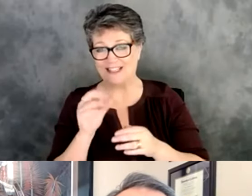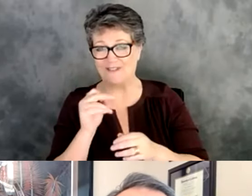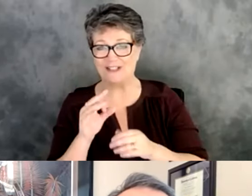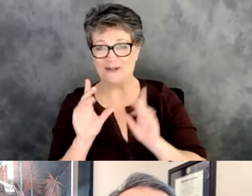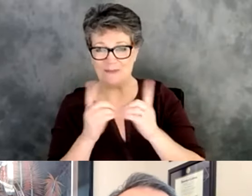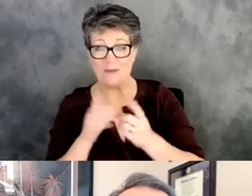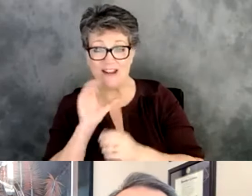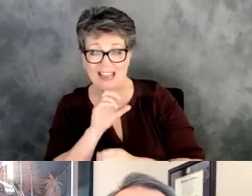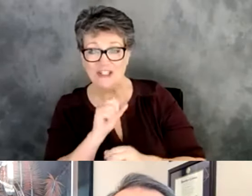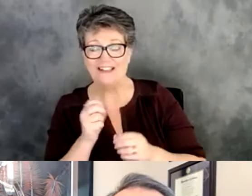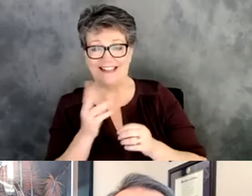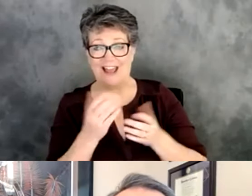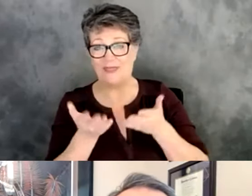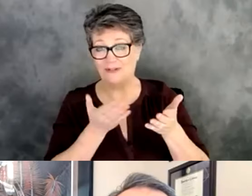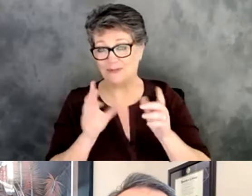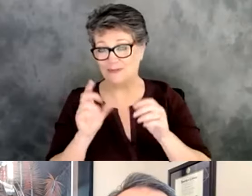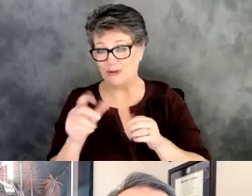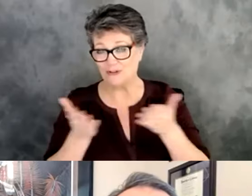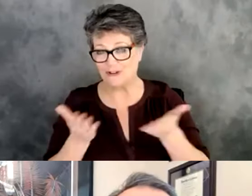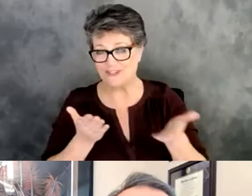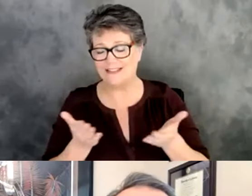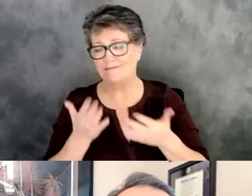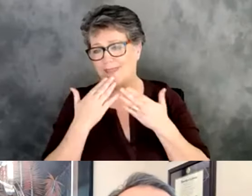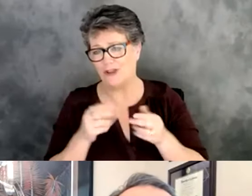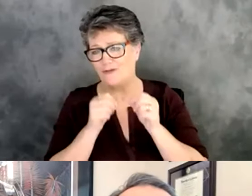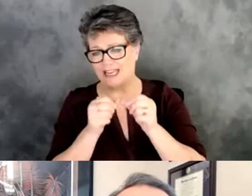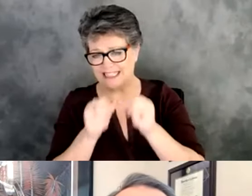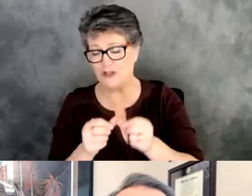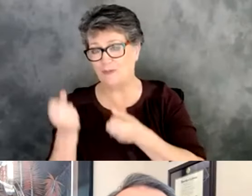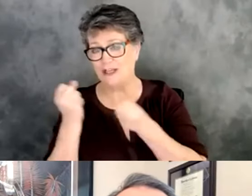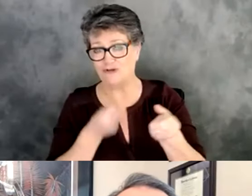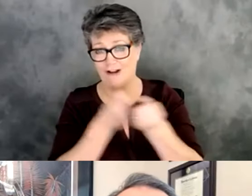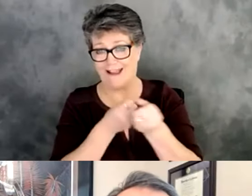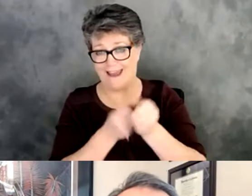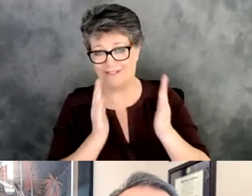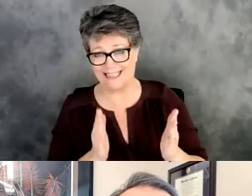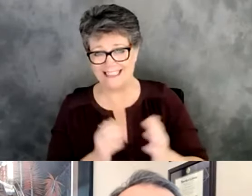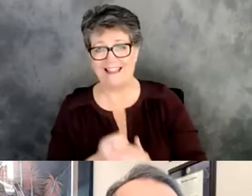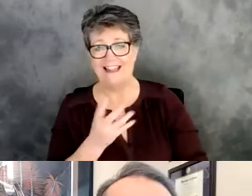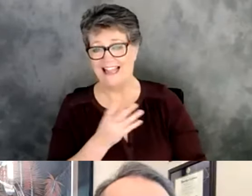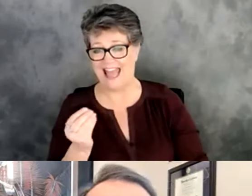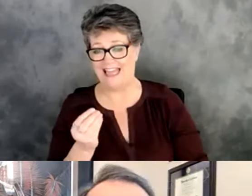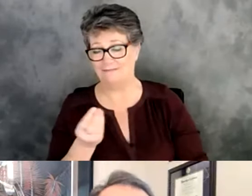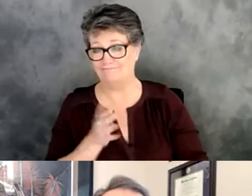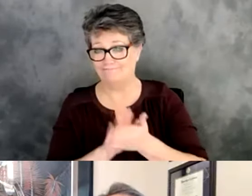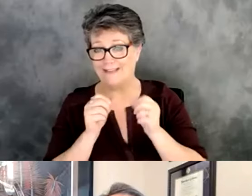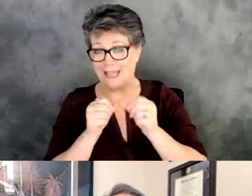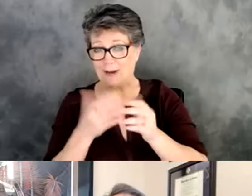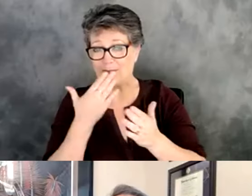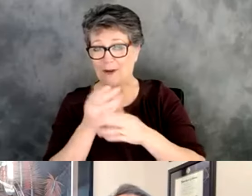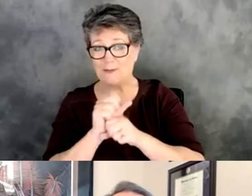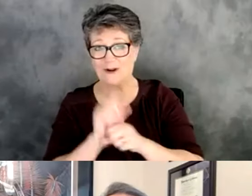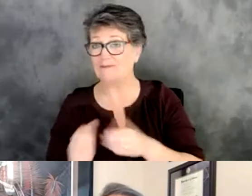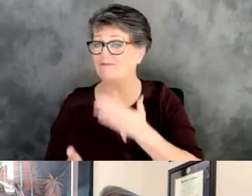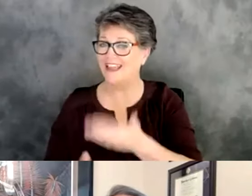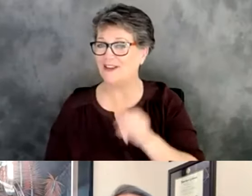Services. So again, thank you for continuing to be a strong advocate and keep up the good work. Thank you.